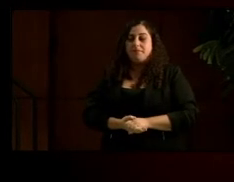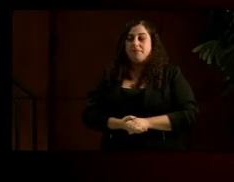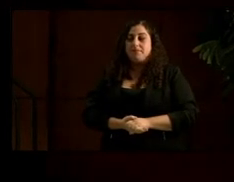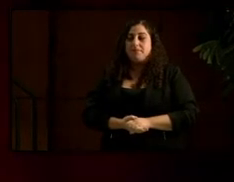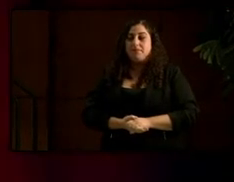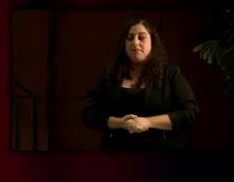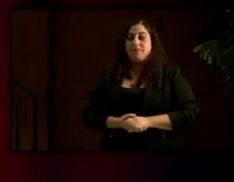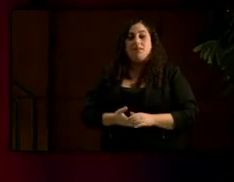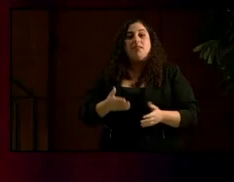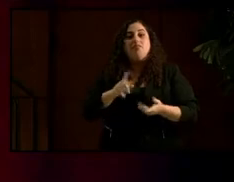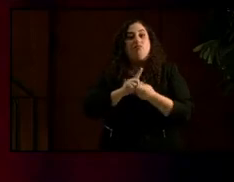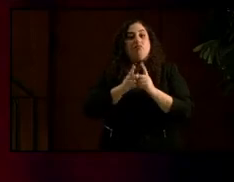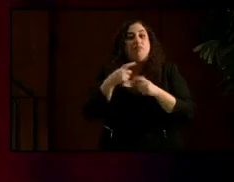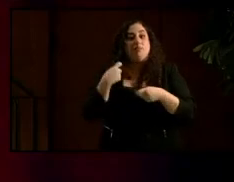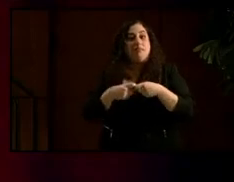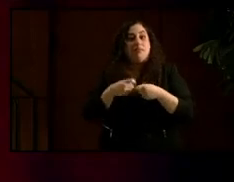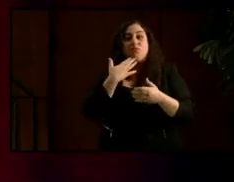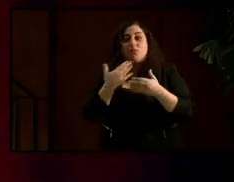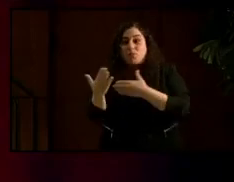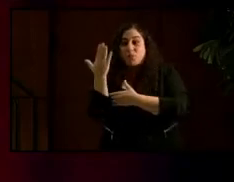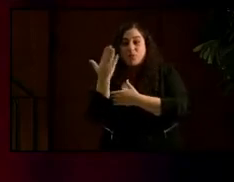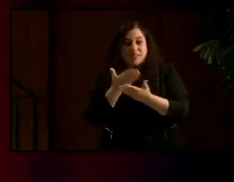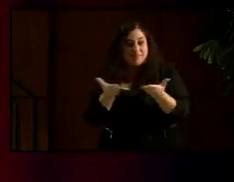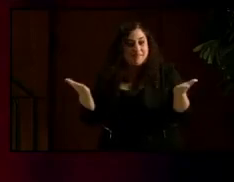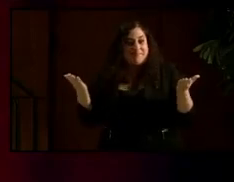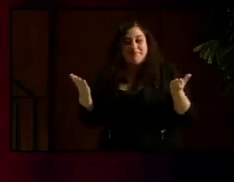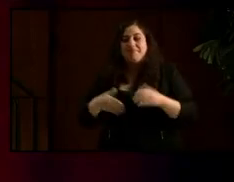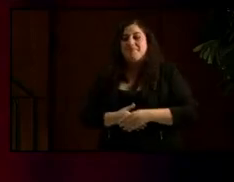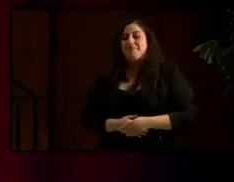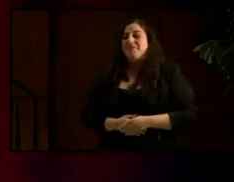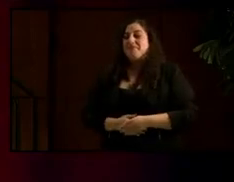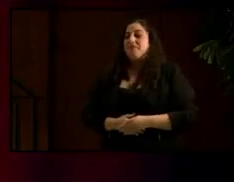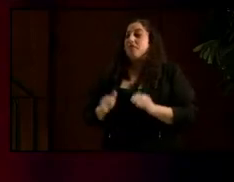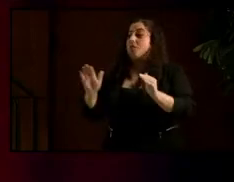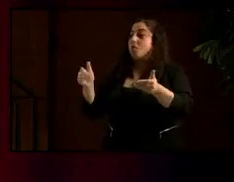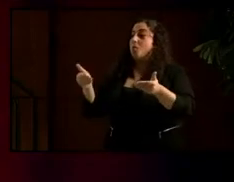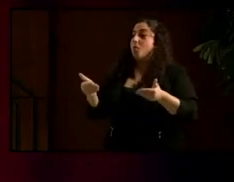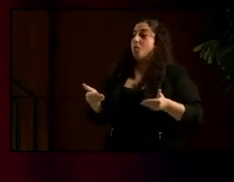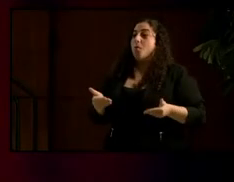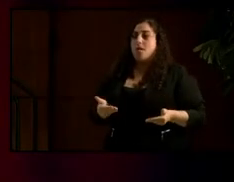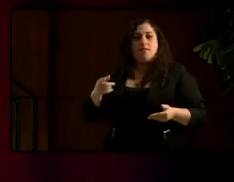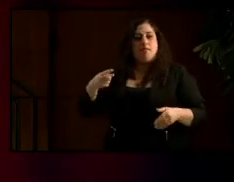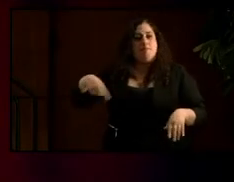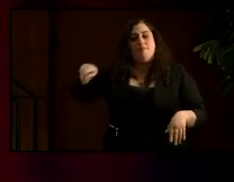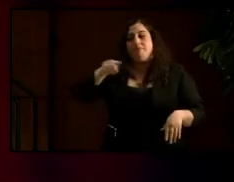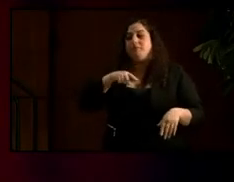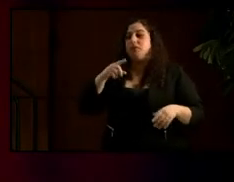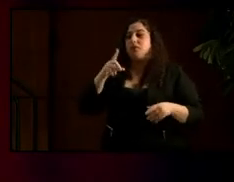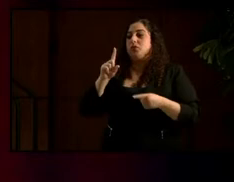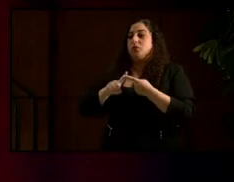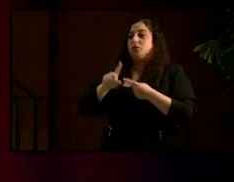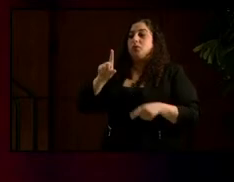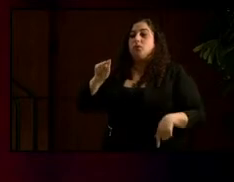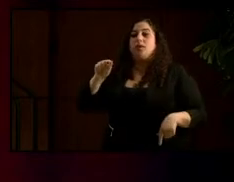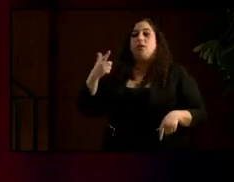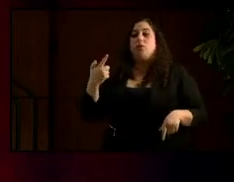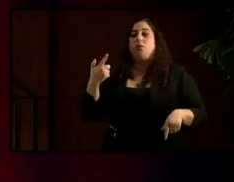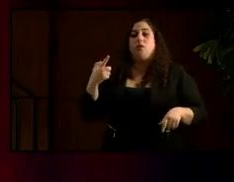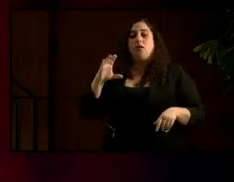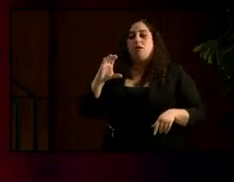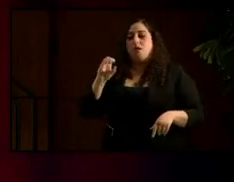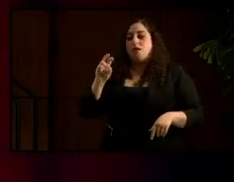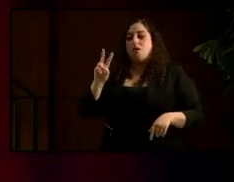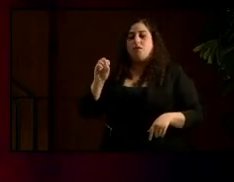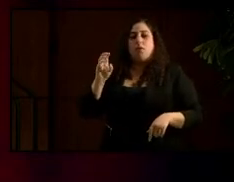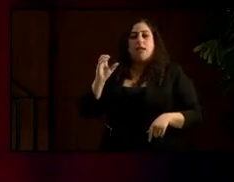Buenos dias and good morning. Bienvenidos and welcome to our 2021 convocation. It's incredible for me